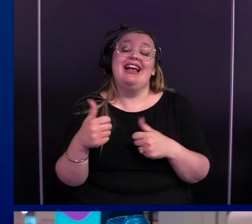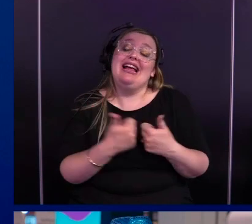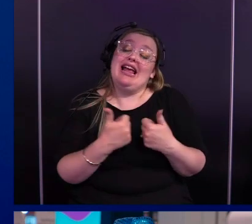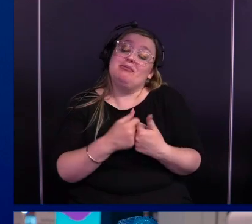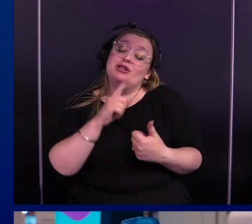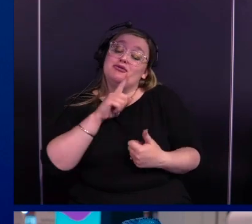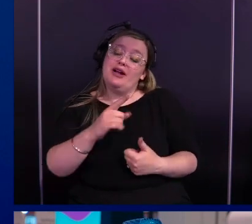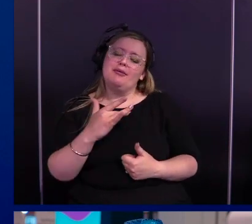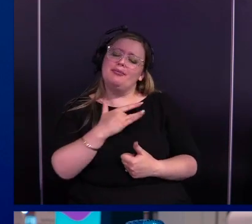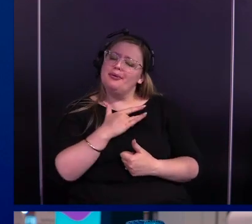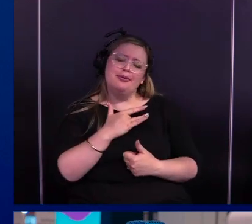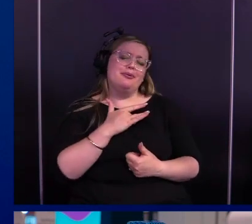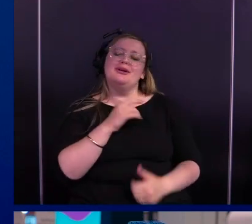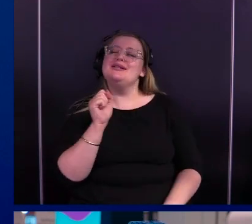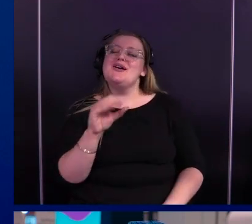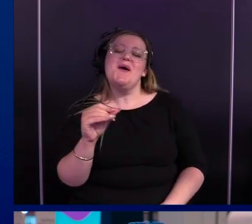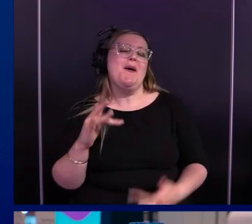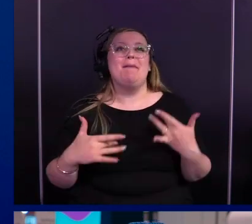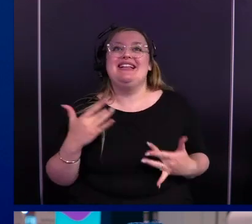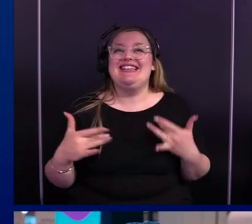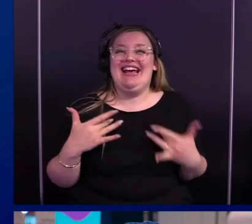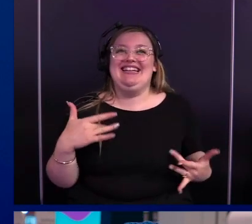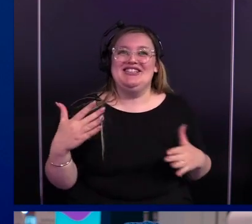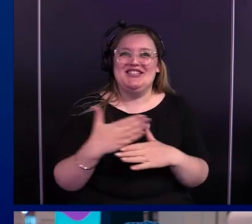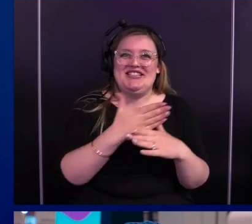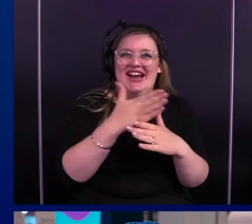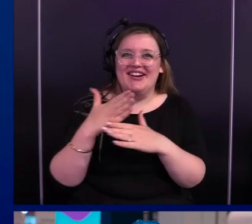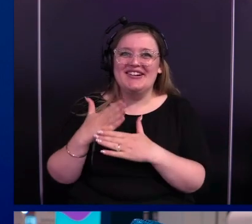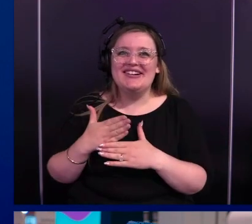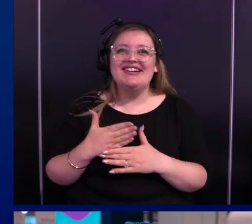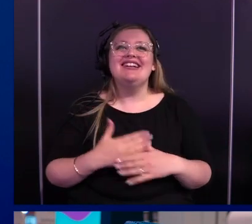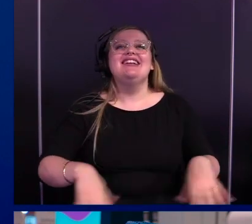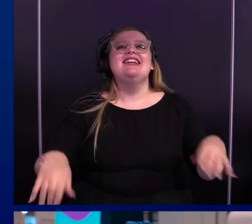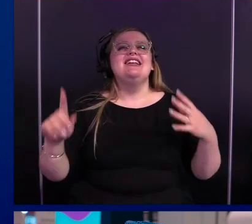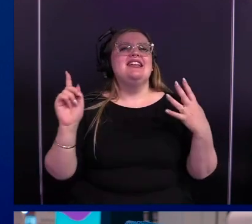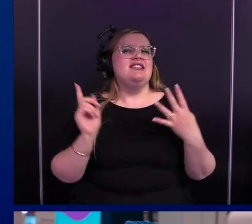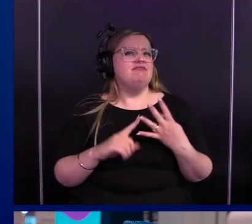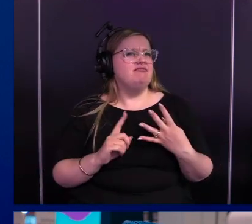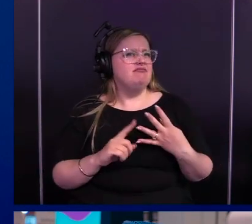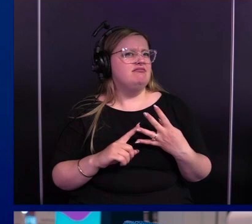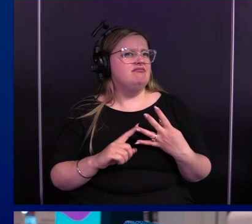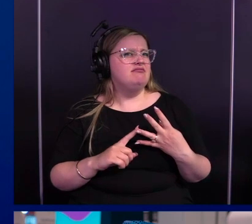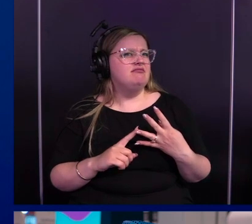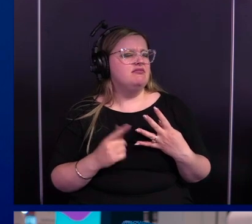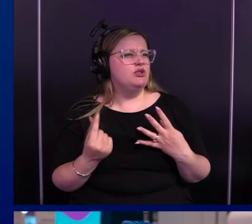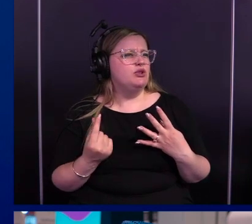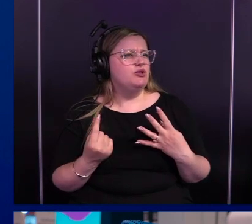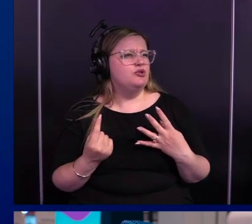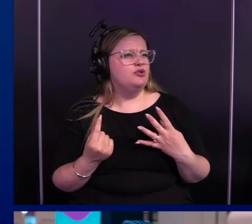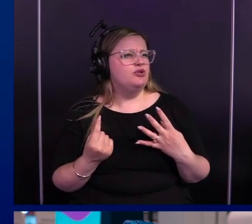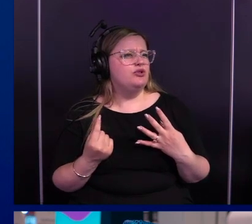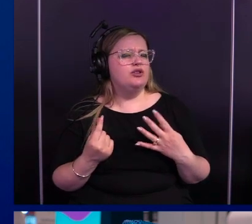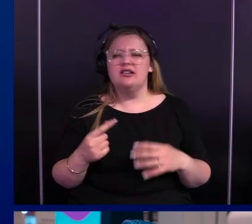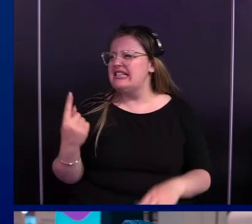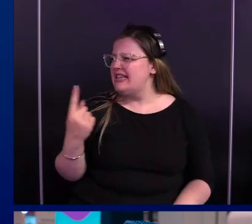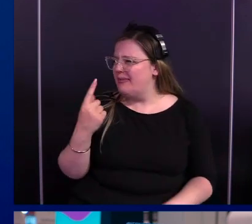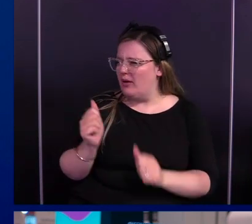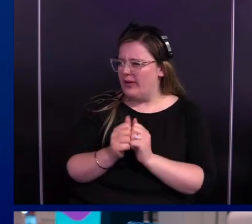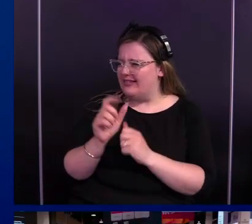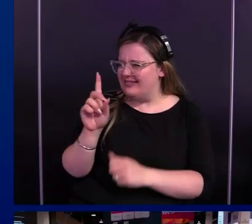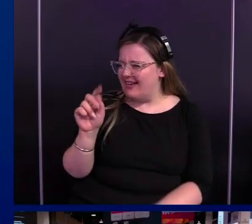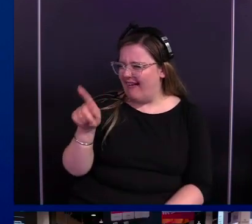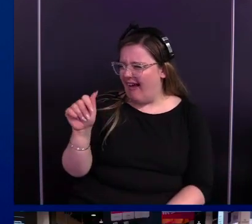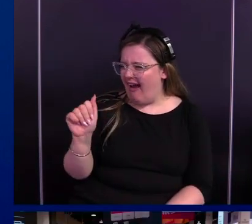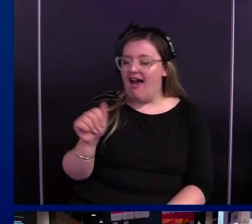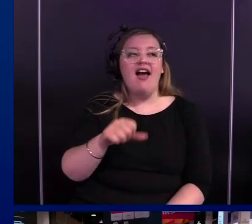so I'm always excited to share that with folks. Then, what was episode three? What did we do on episode three? Something with data? Yeah. I bet